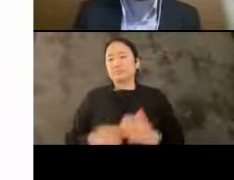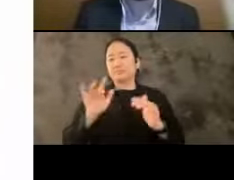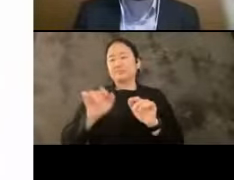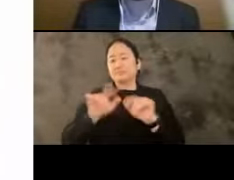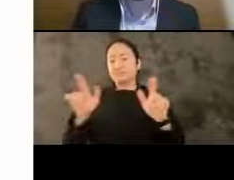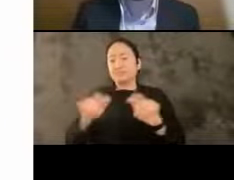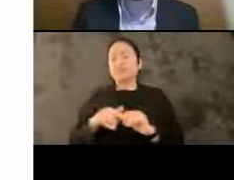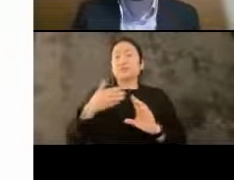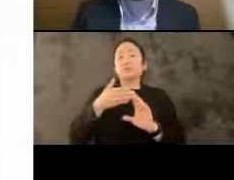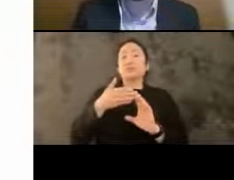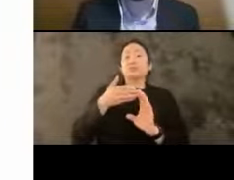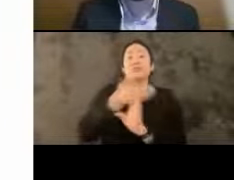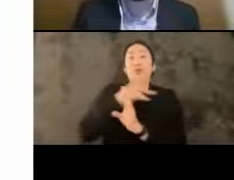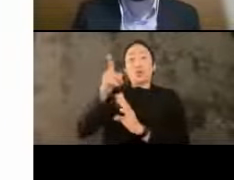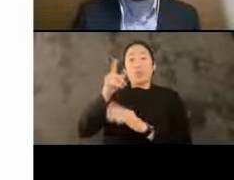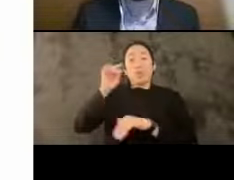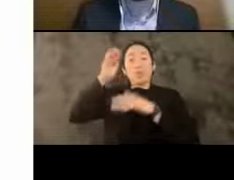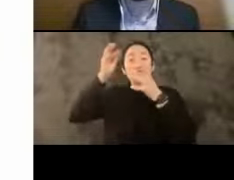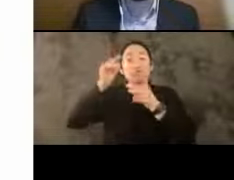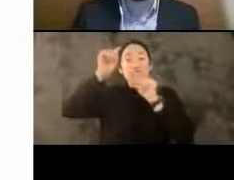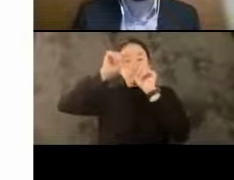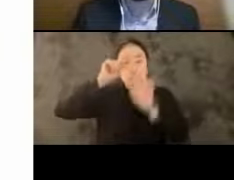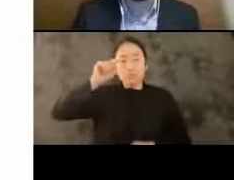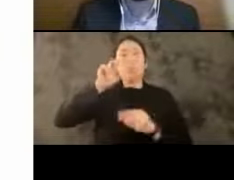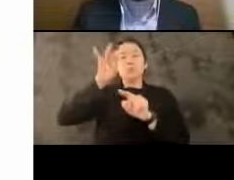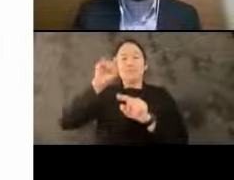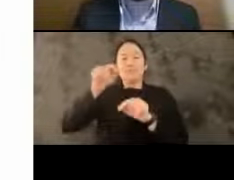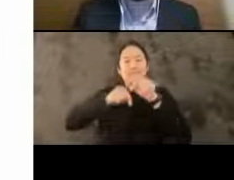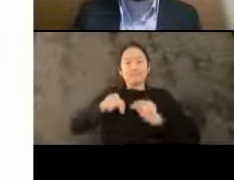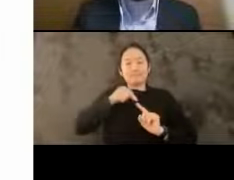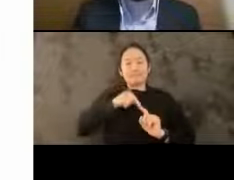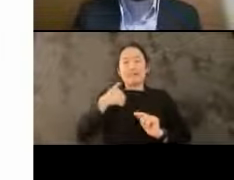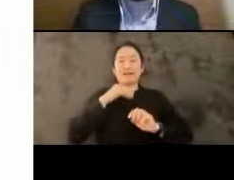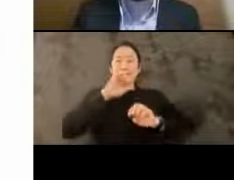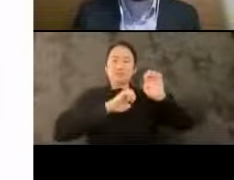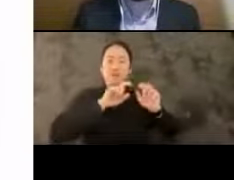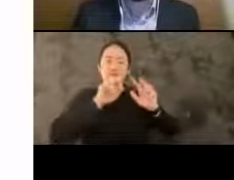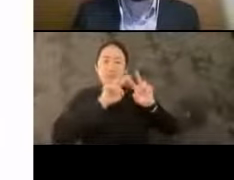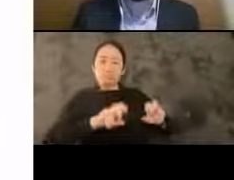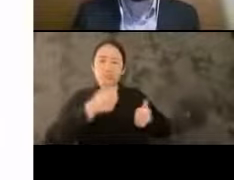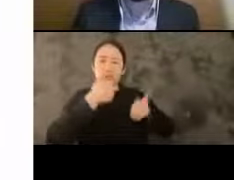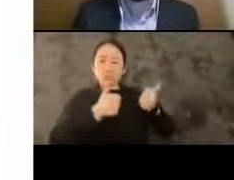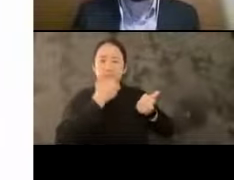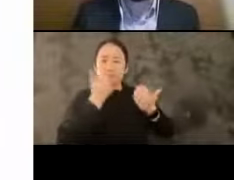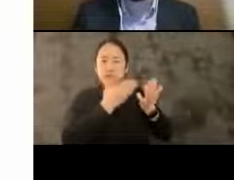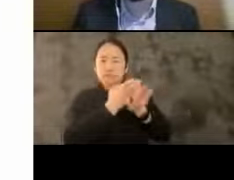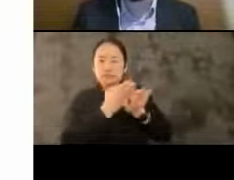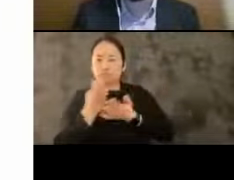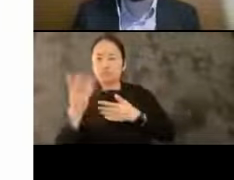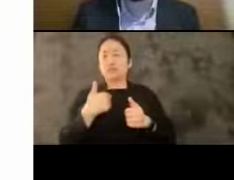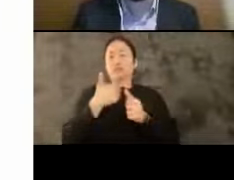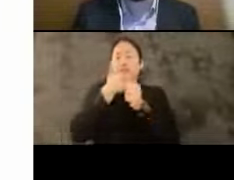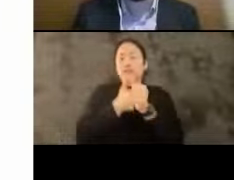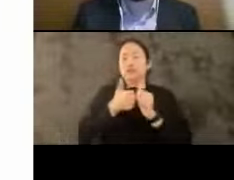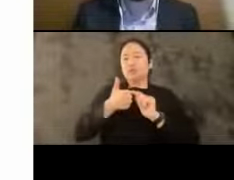those routes, we also did an evaluation of those with several factors. So we have each of the transit routes are listed